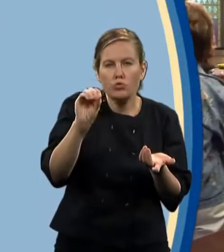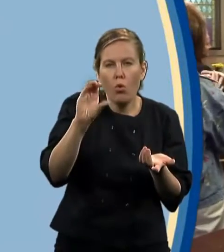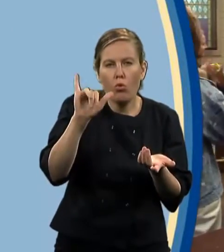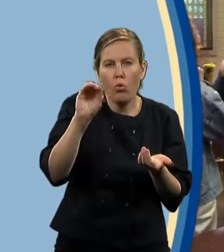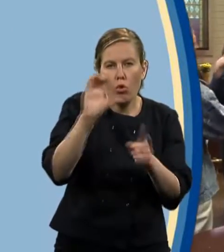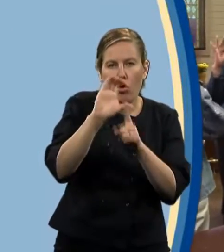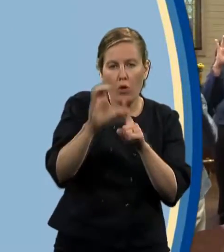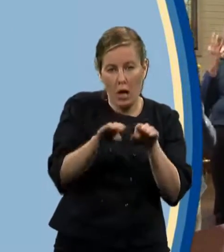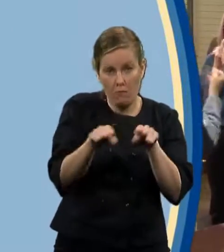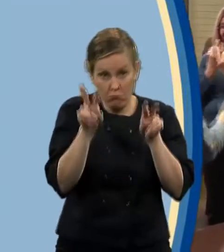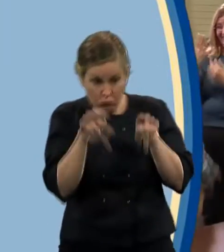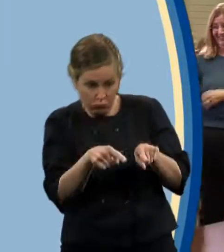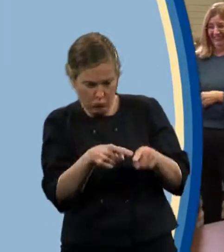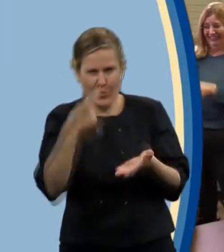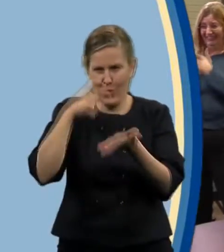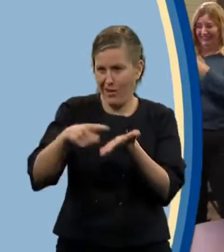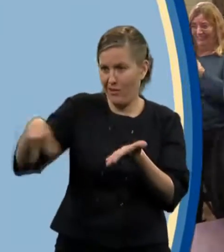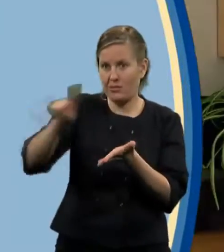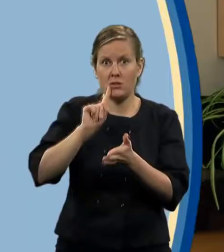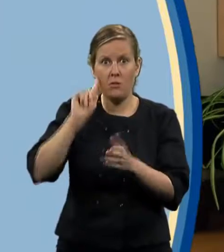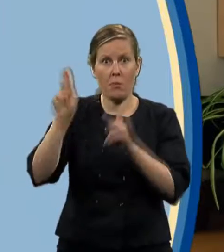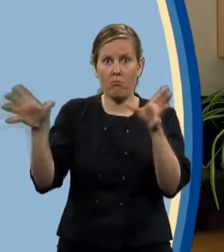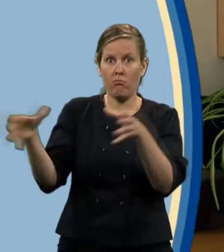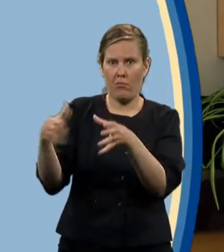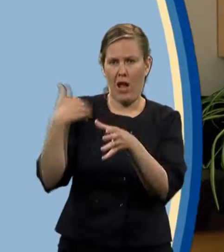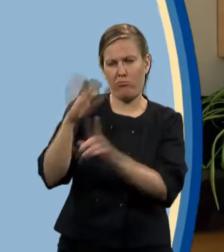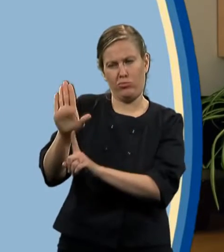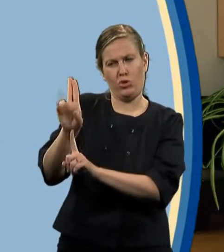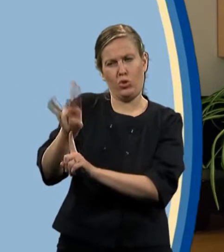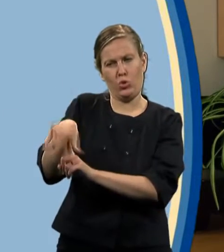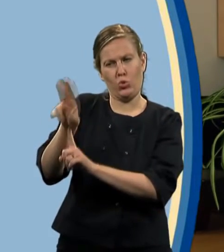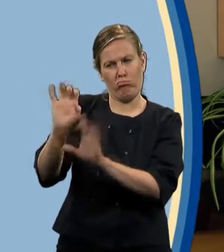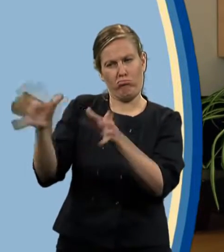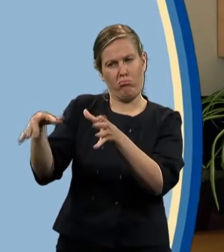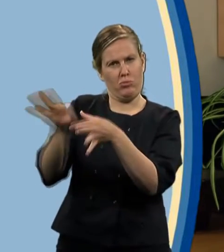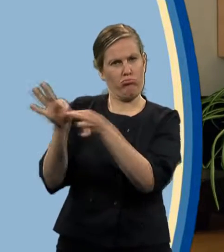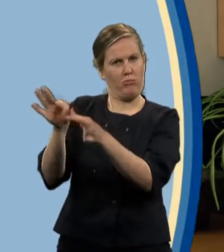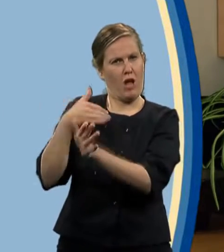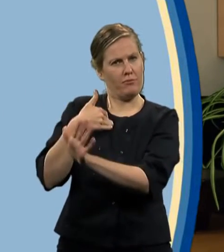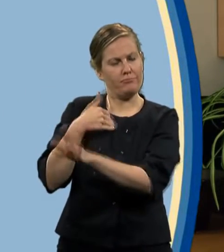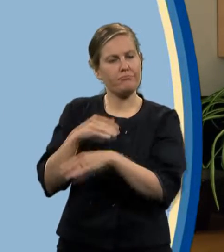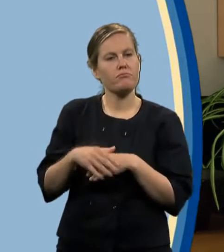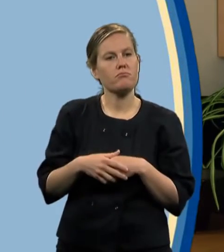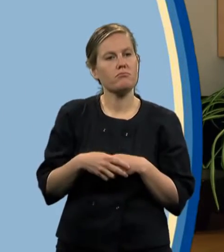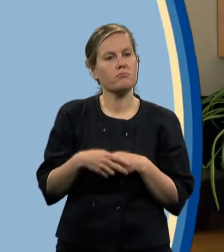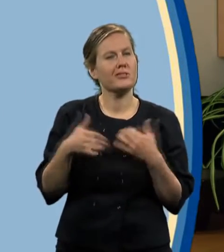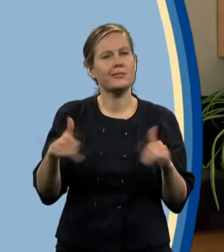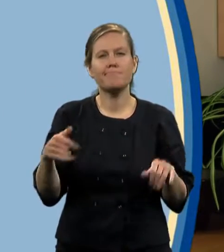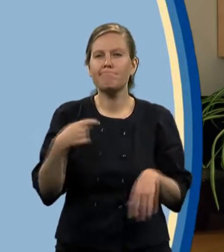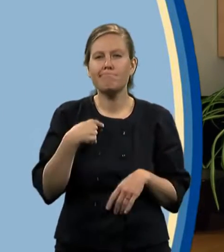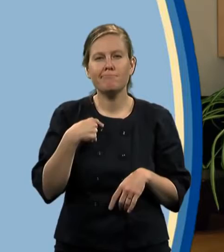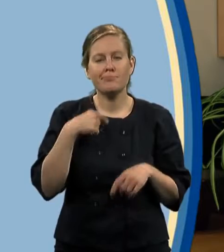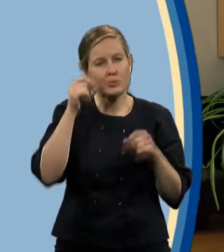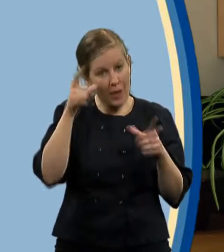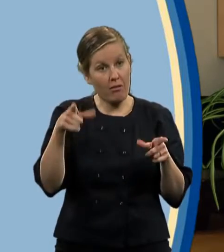integrity and a coherent culture. One of the things I find rather surprising as a neuroscientist